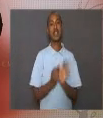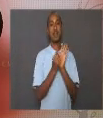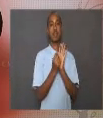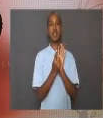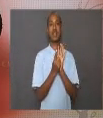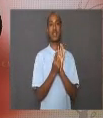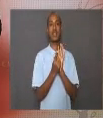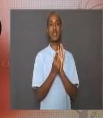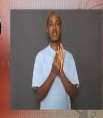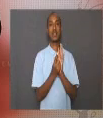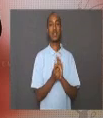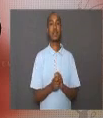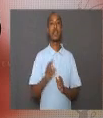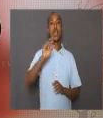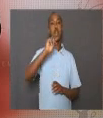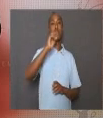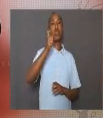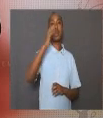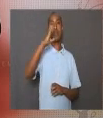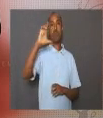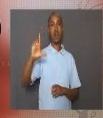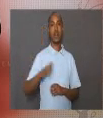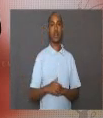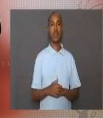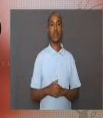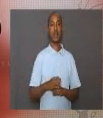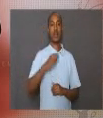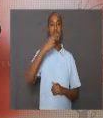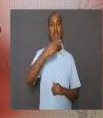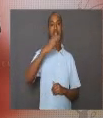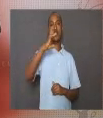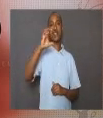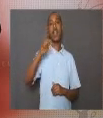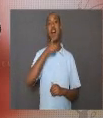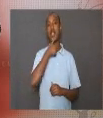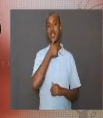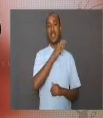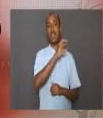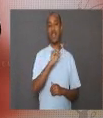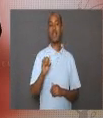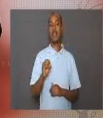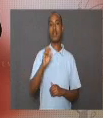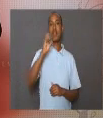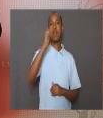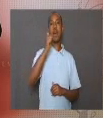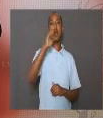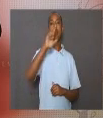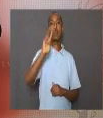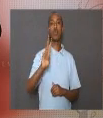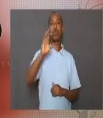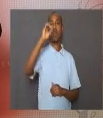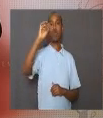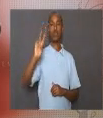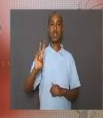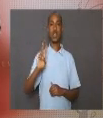example, sodium chloride, hydrochloric acid, and aluminium